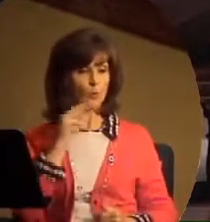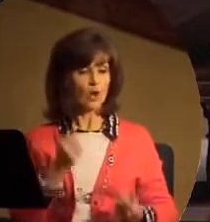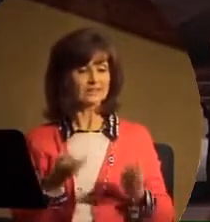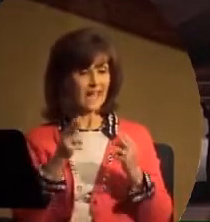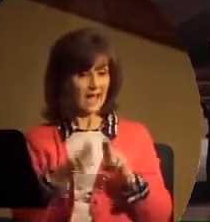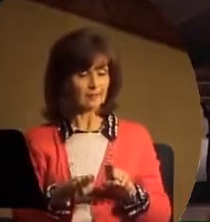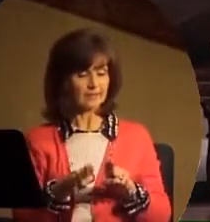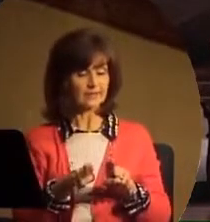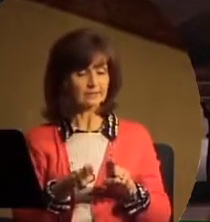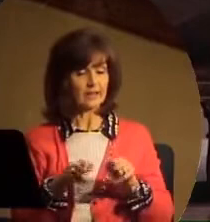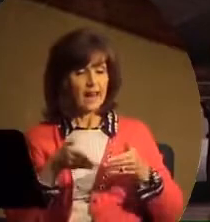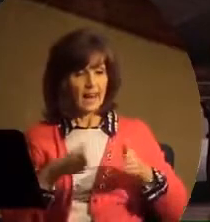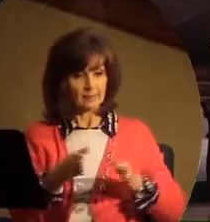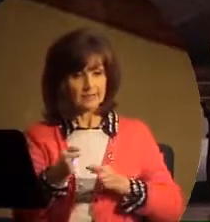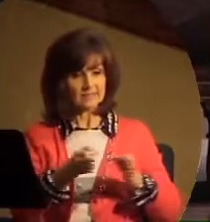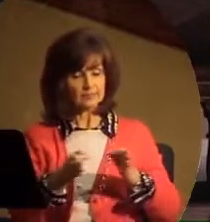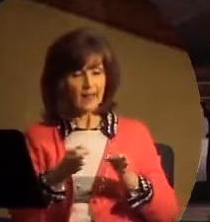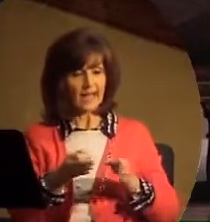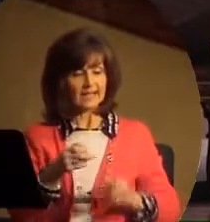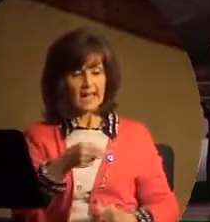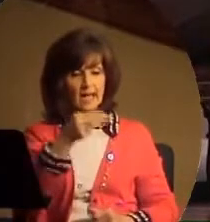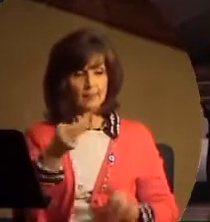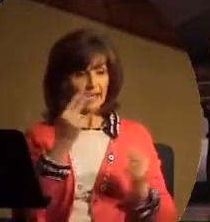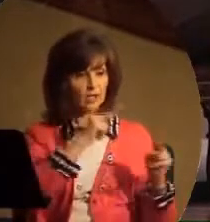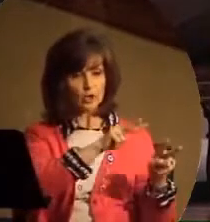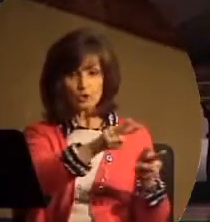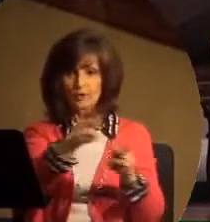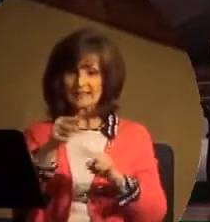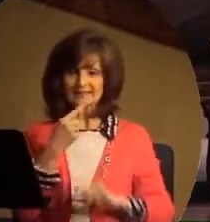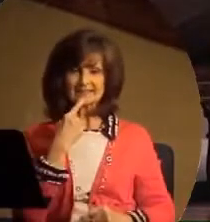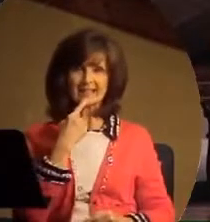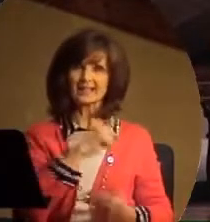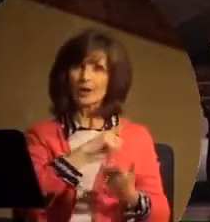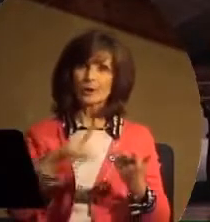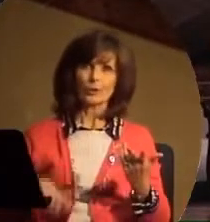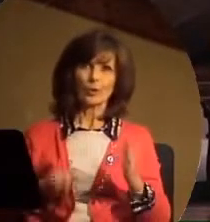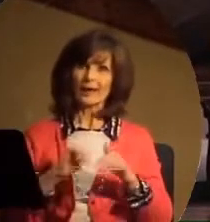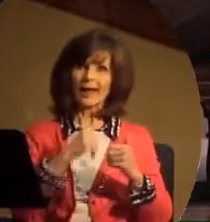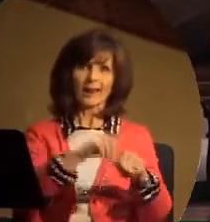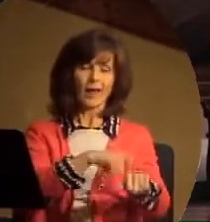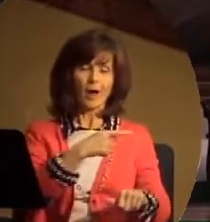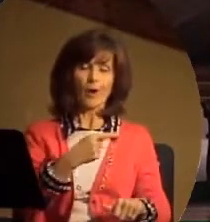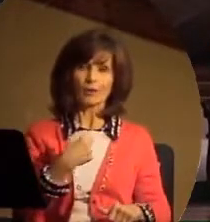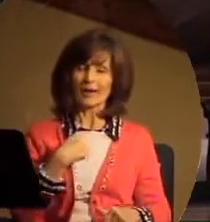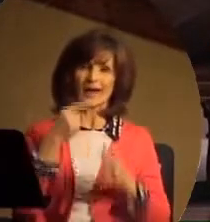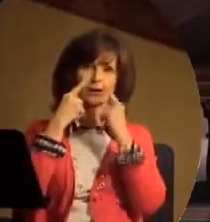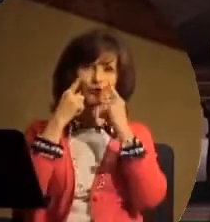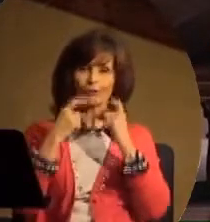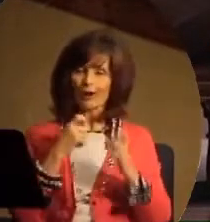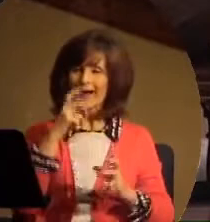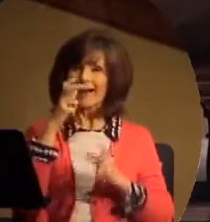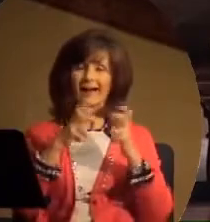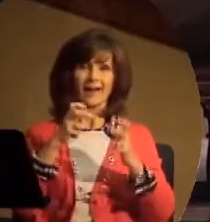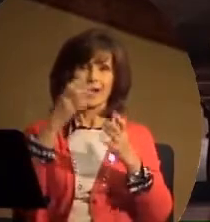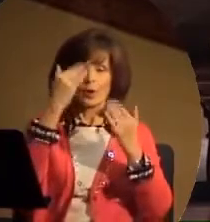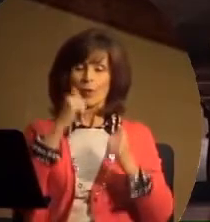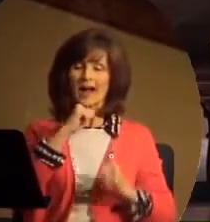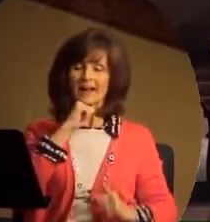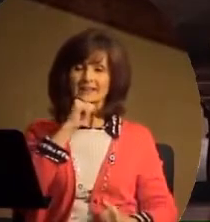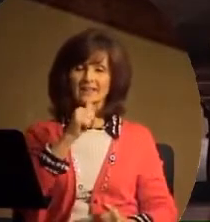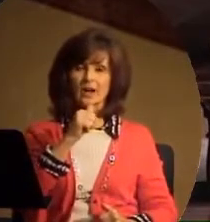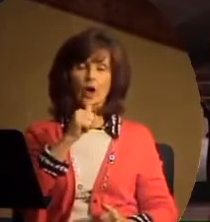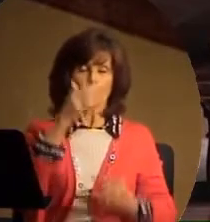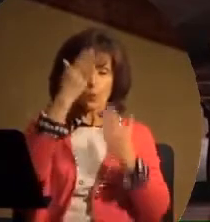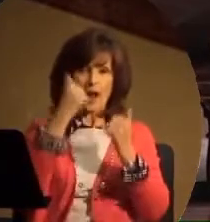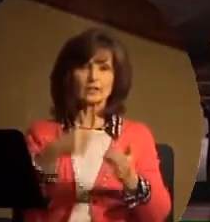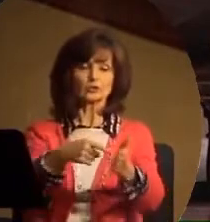me tell you this. Habakkuk looked around. If you looked at verse 2, he said, "Lord, how long will I cry?" Verse number 3, "Why do you show me everything that's